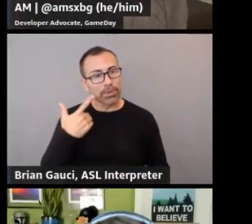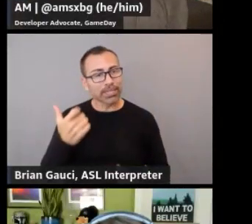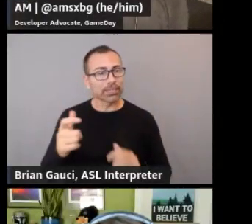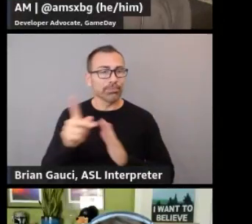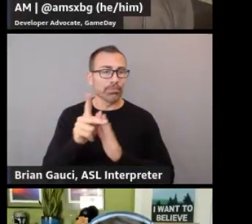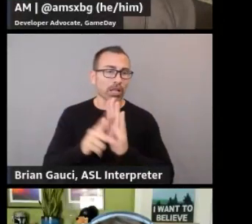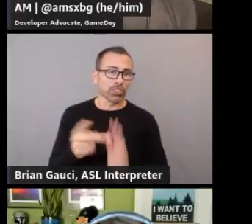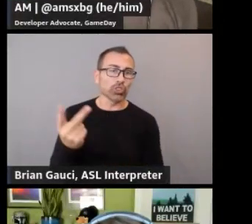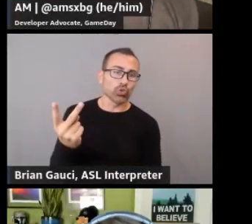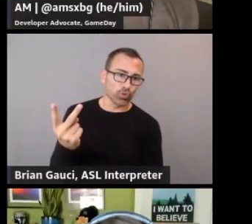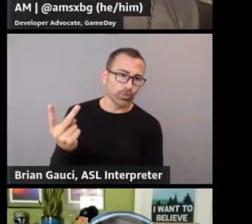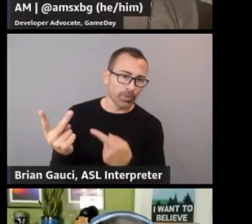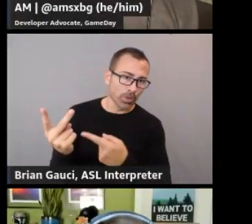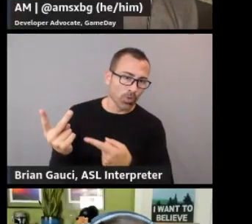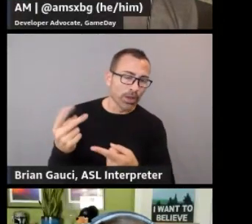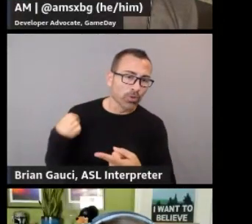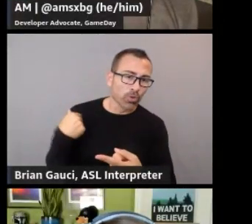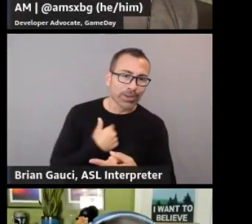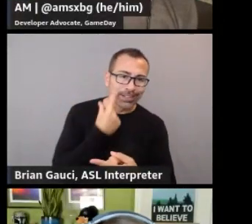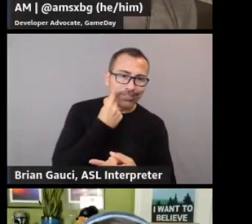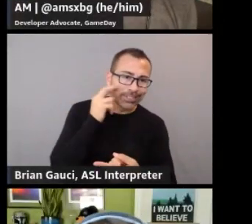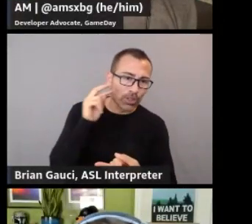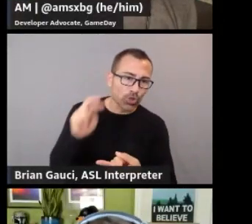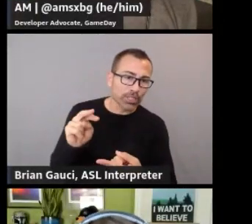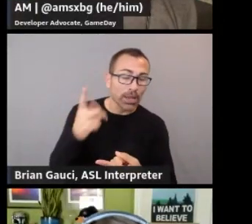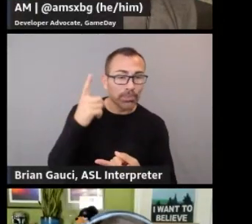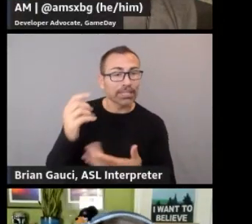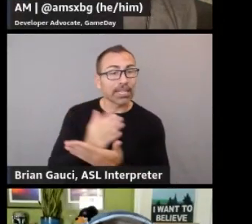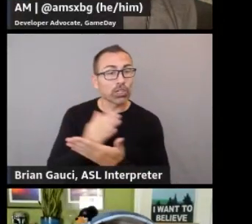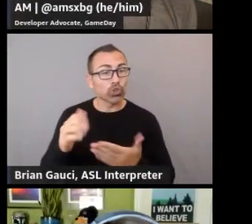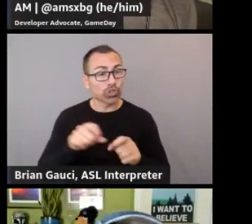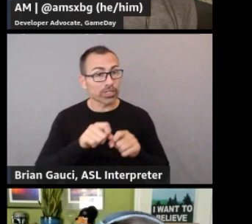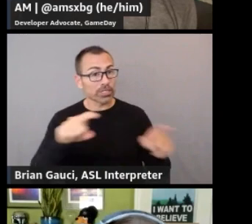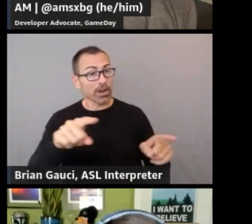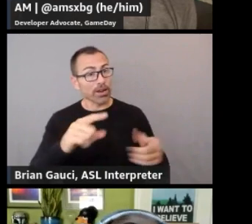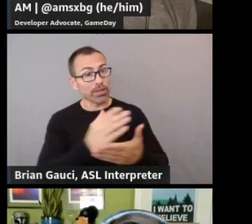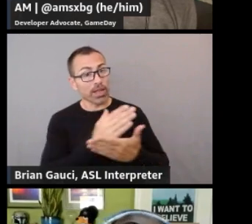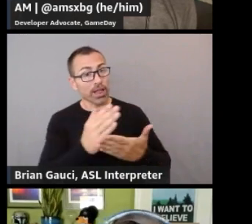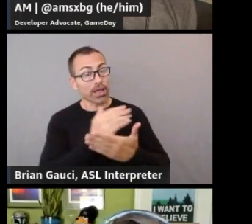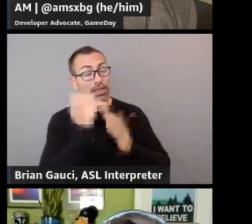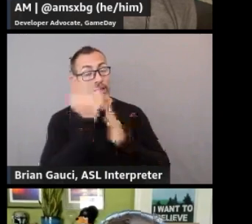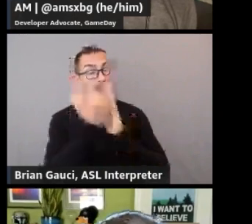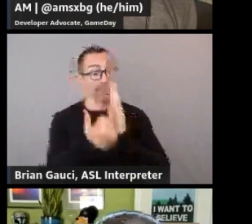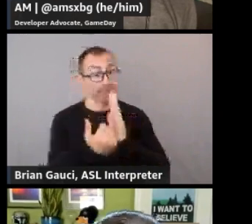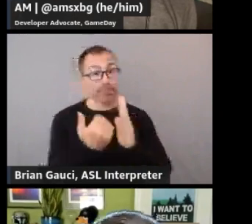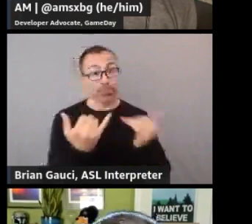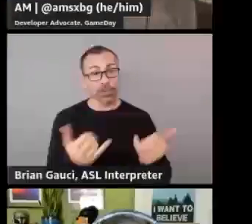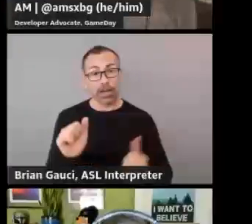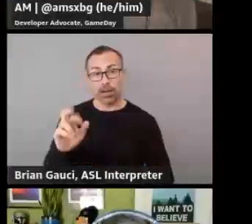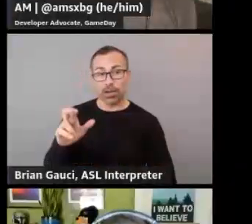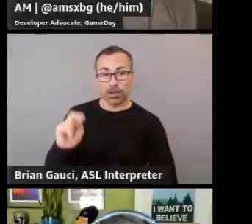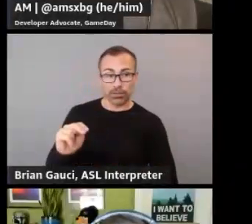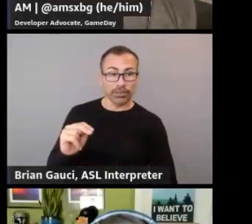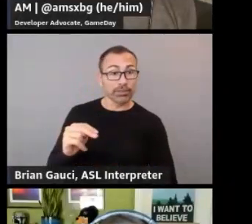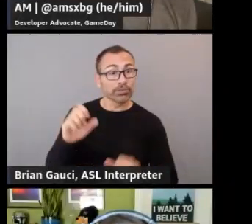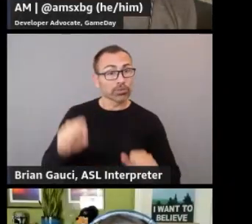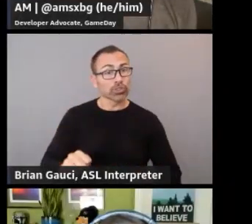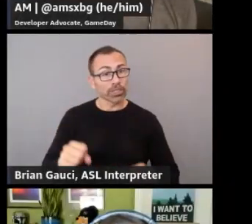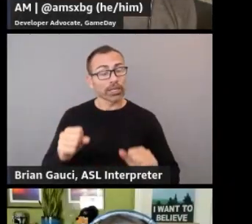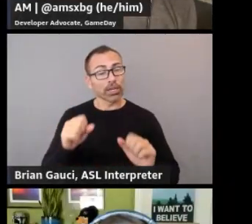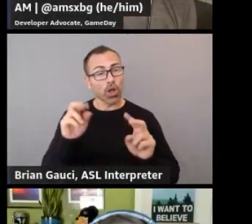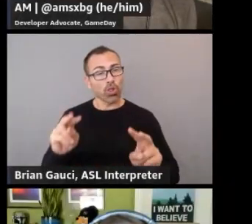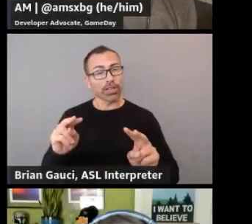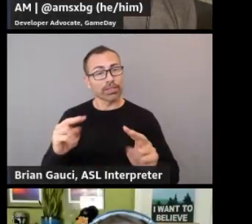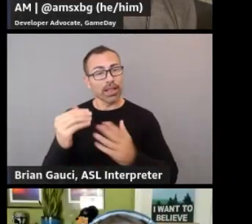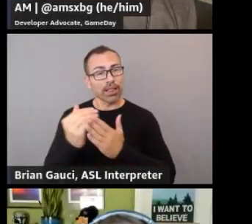we were just looking at, because in sharing the list with Aaron as a reader, Aaron is allowed to get the list.